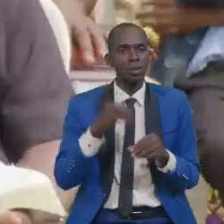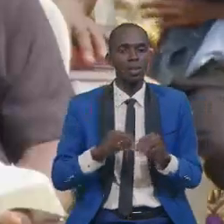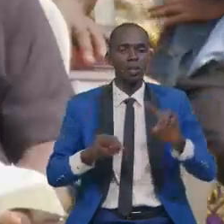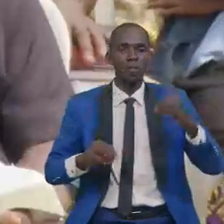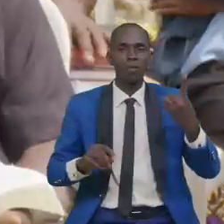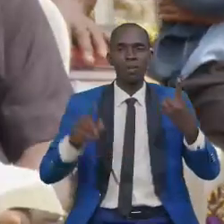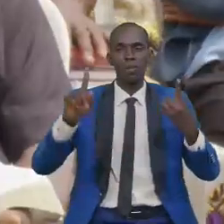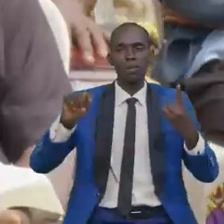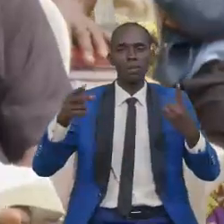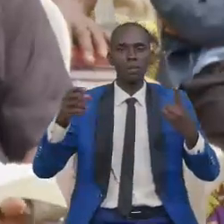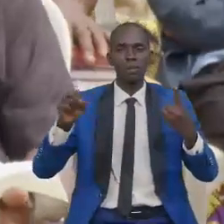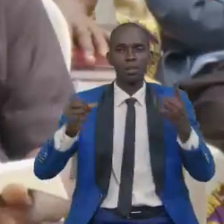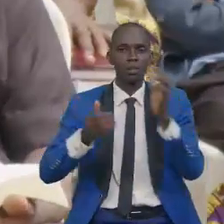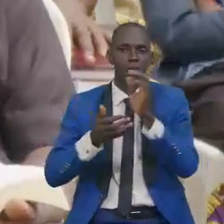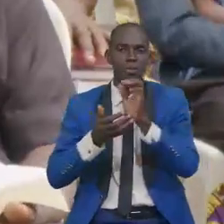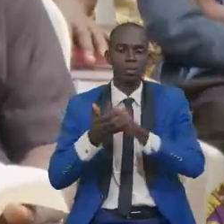5.